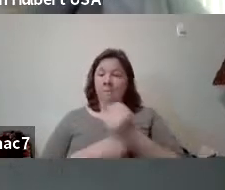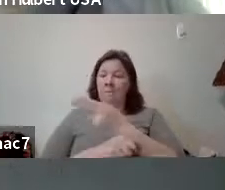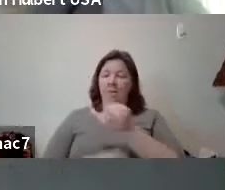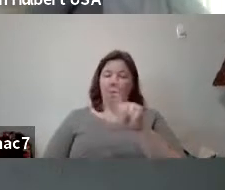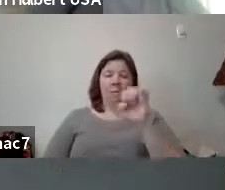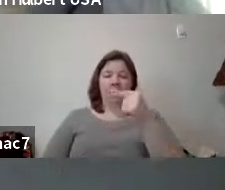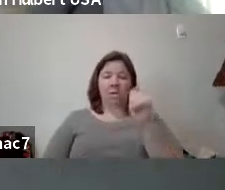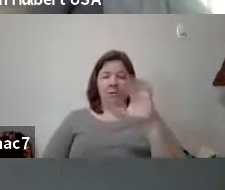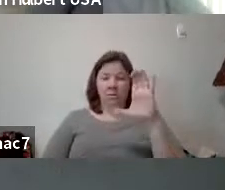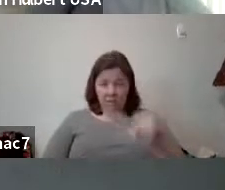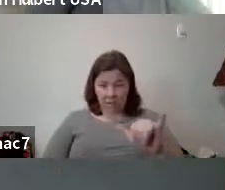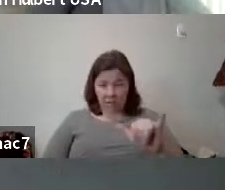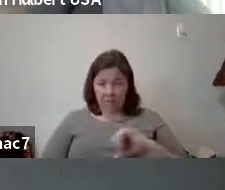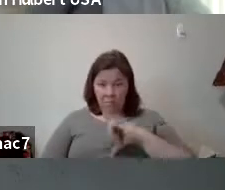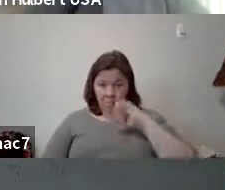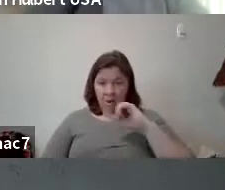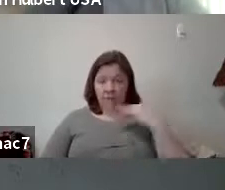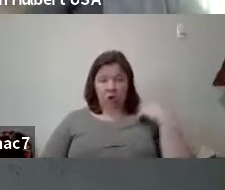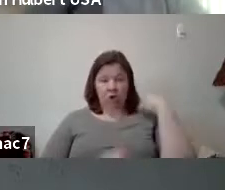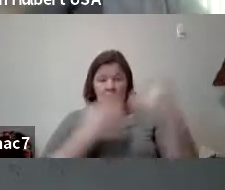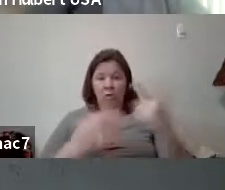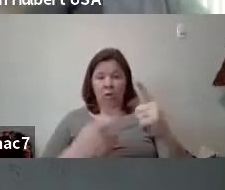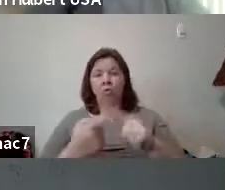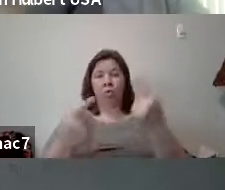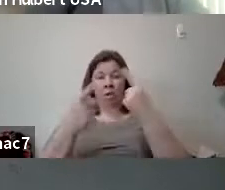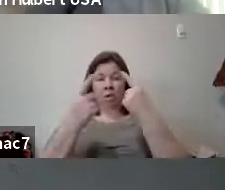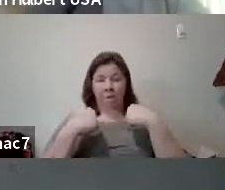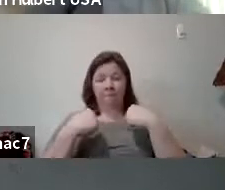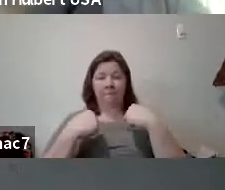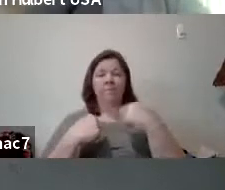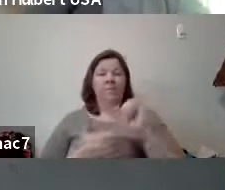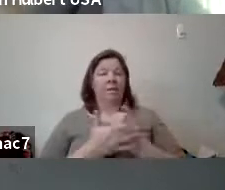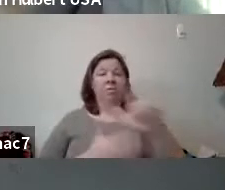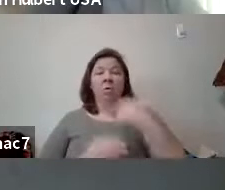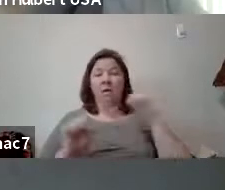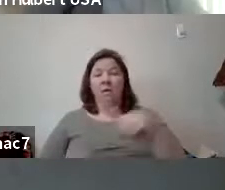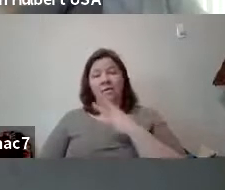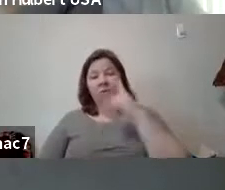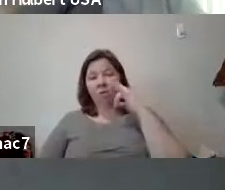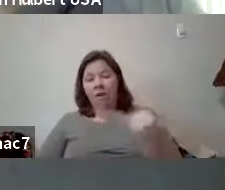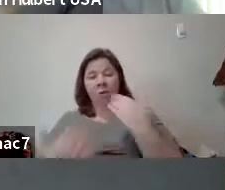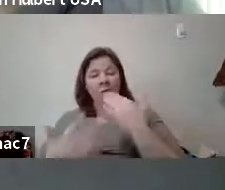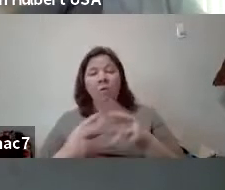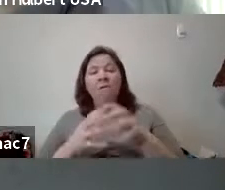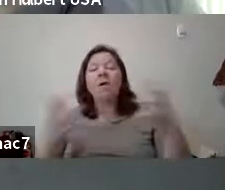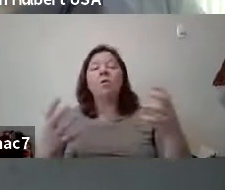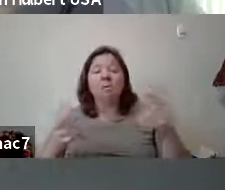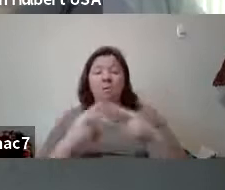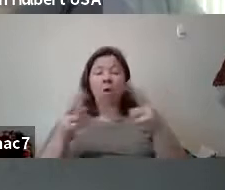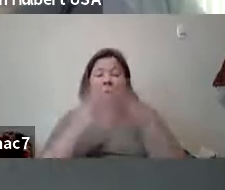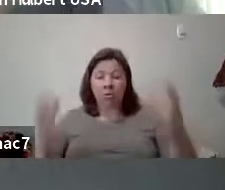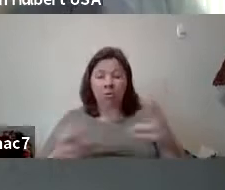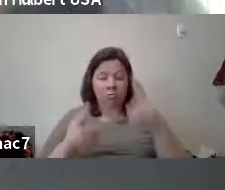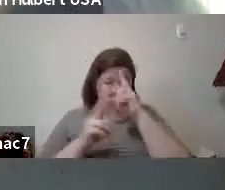be proud of for generations to come. So yeah, that's all I can say for now. Thank you very much. It's always an honor